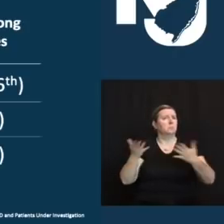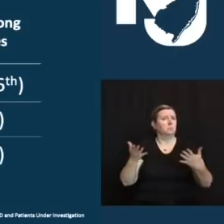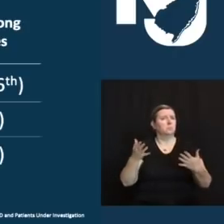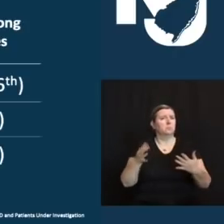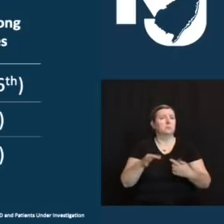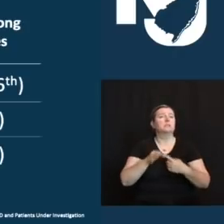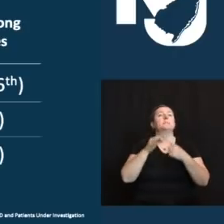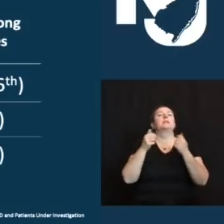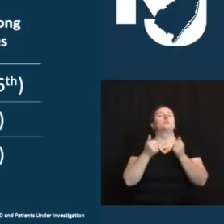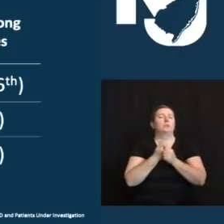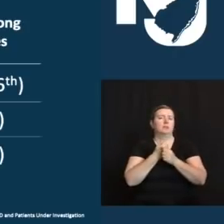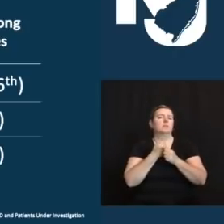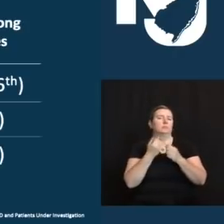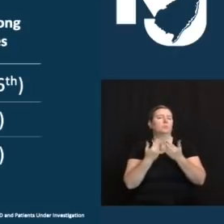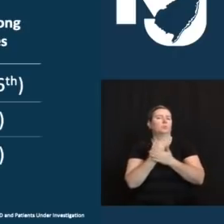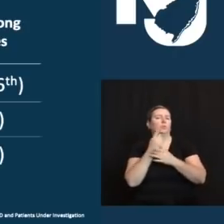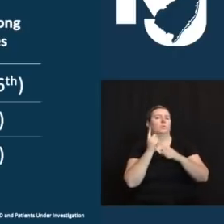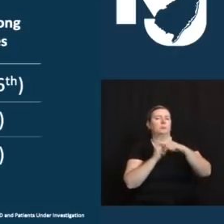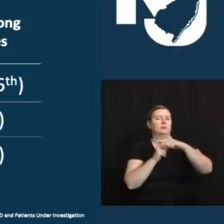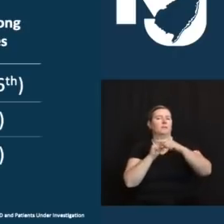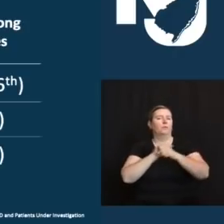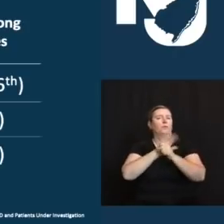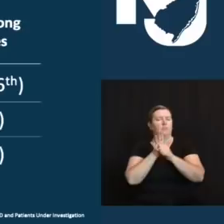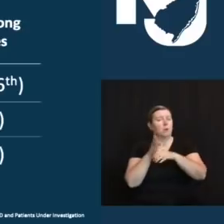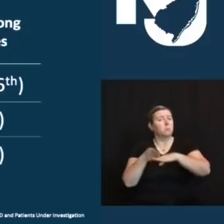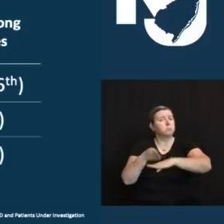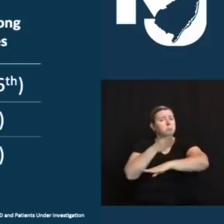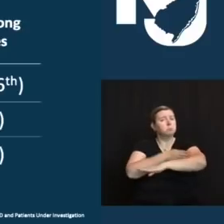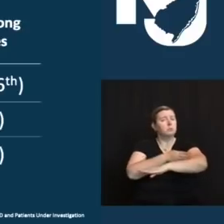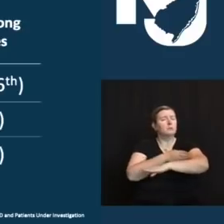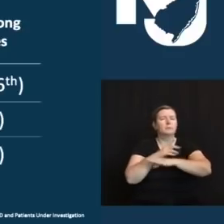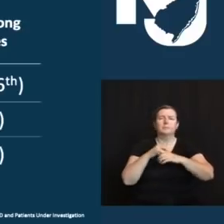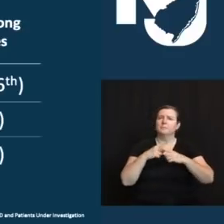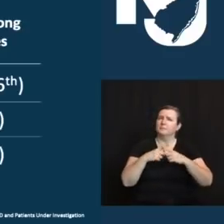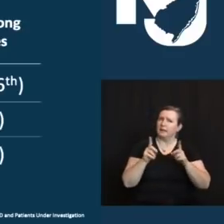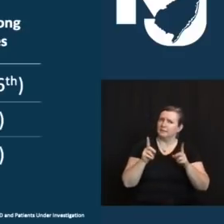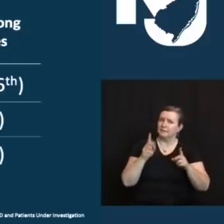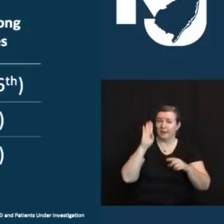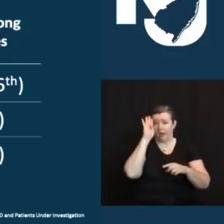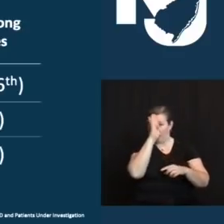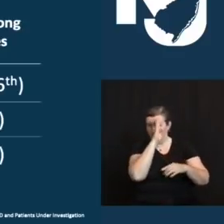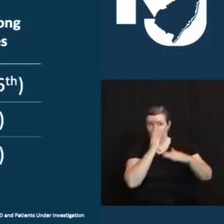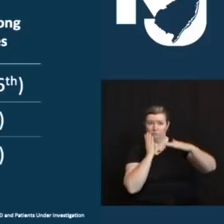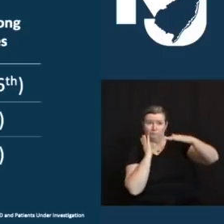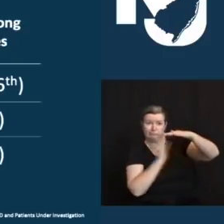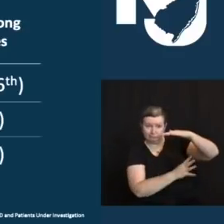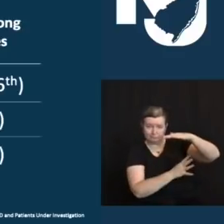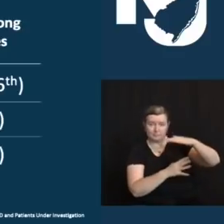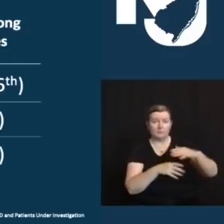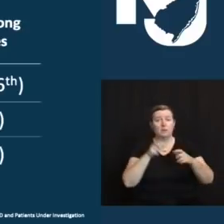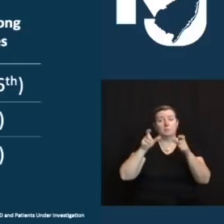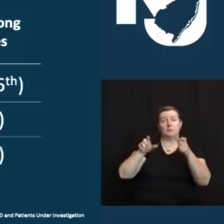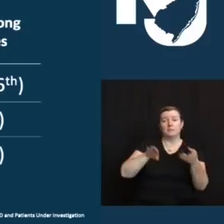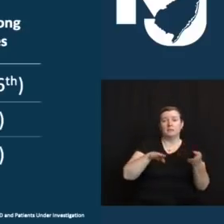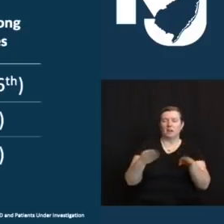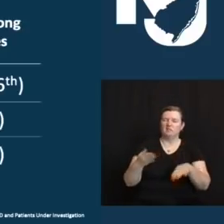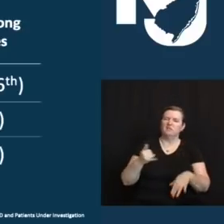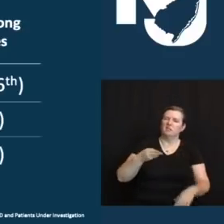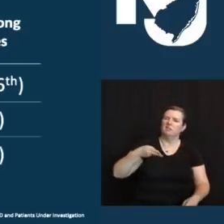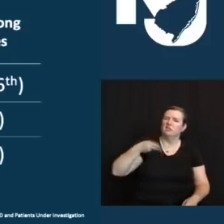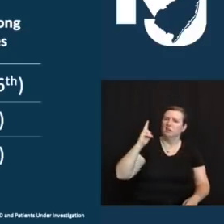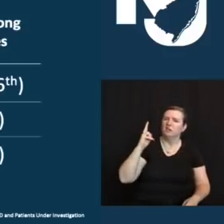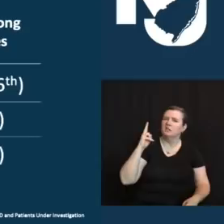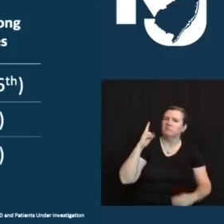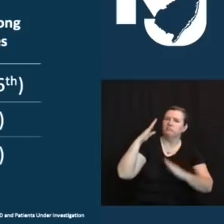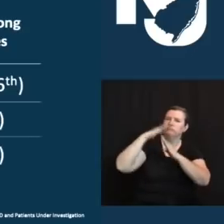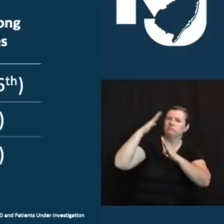cases. But we need to get our ranking in both hospitalizations and fatalities down. And the only way we can do that is